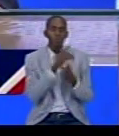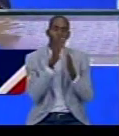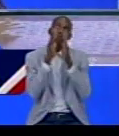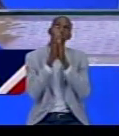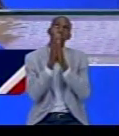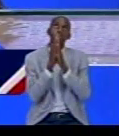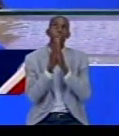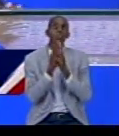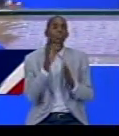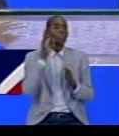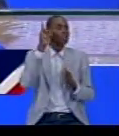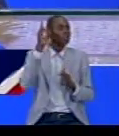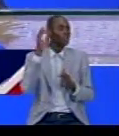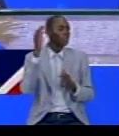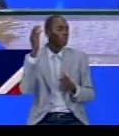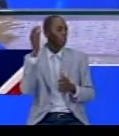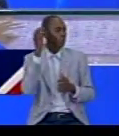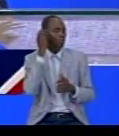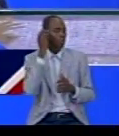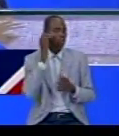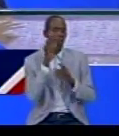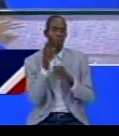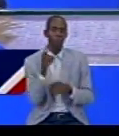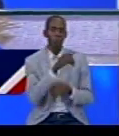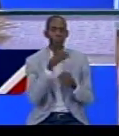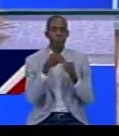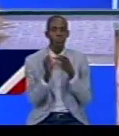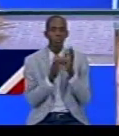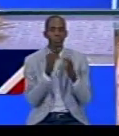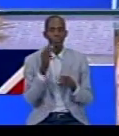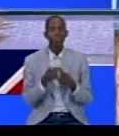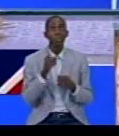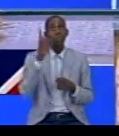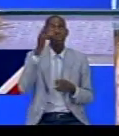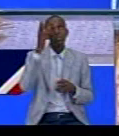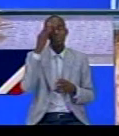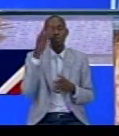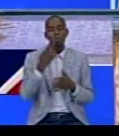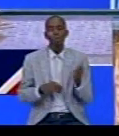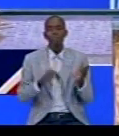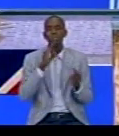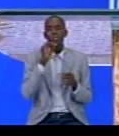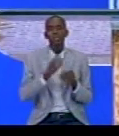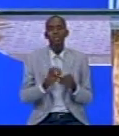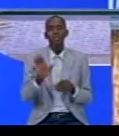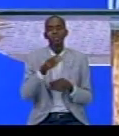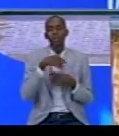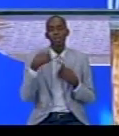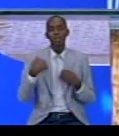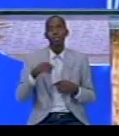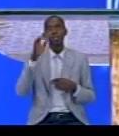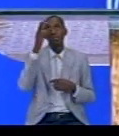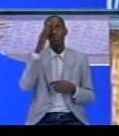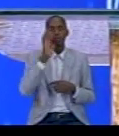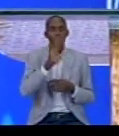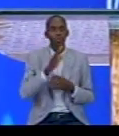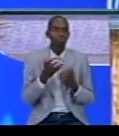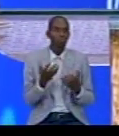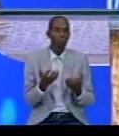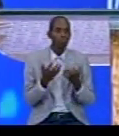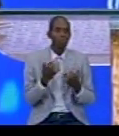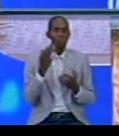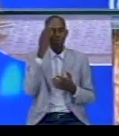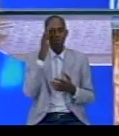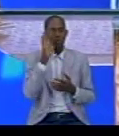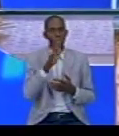before they call, I will answer. He knows what's in our hearts. He knows our desire. He knows our